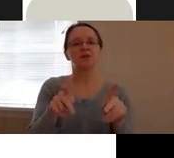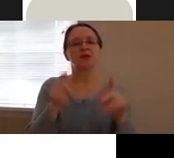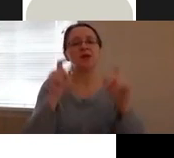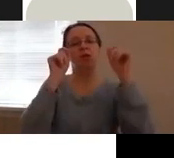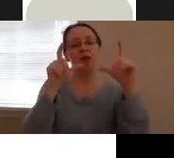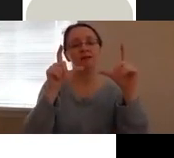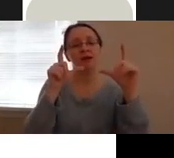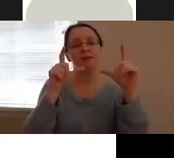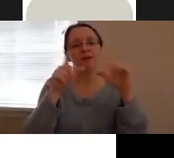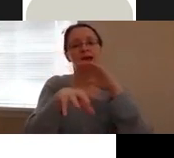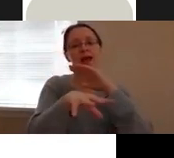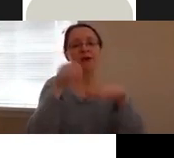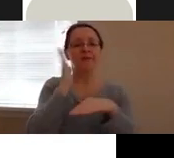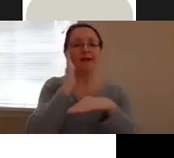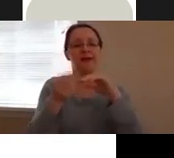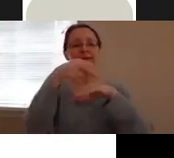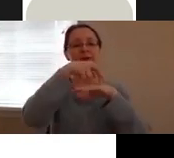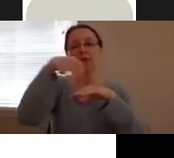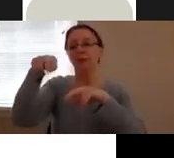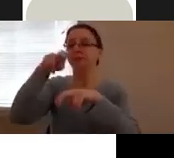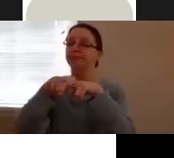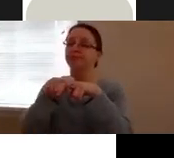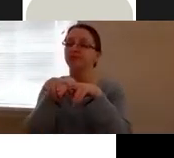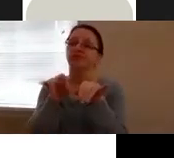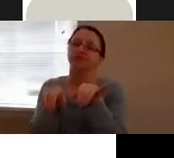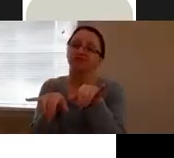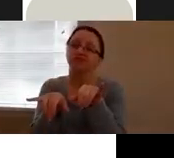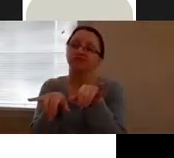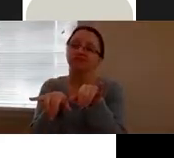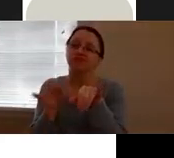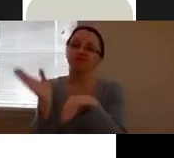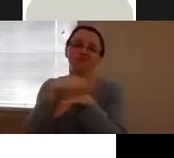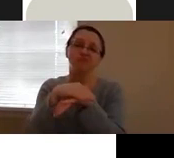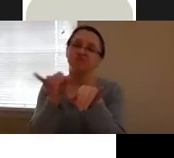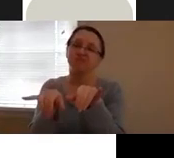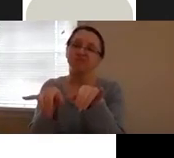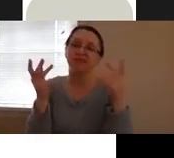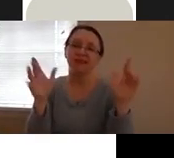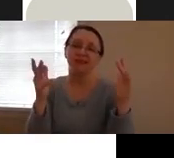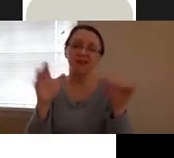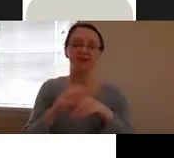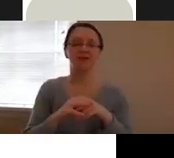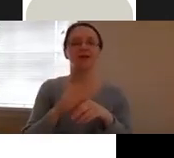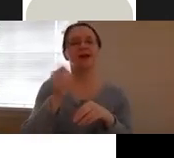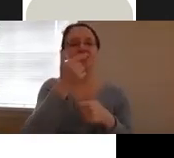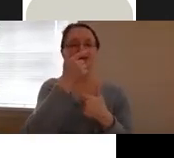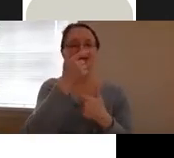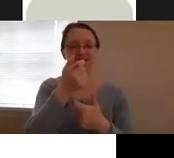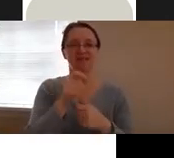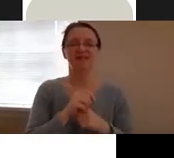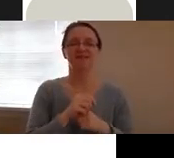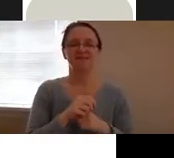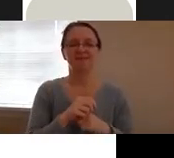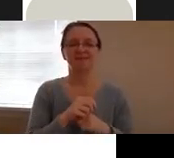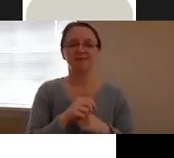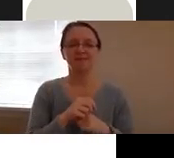on a chair, and that is all that he does with his life. Another thing that is really interesting, actually, is that